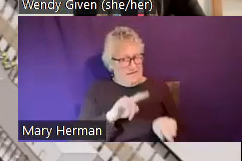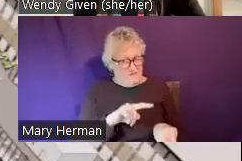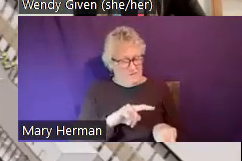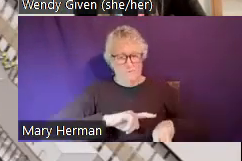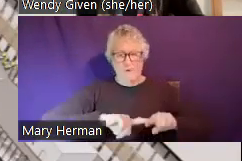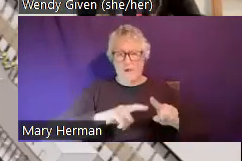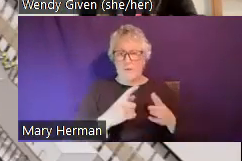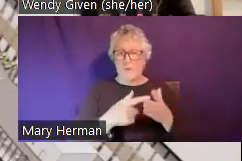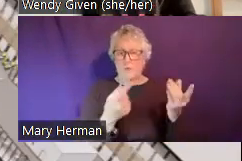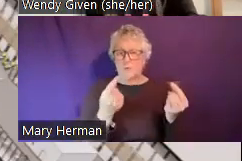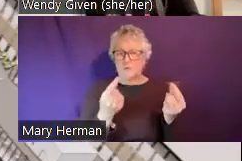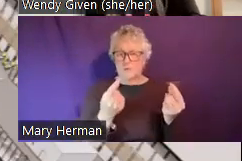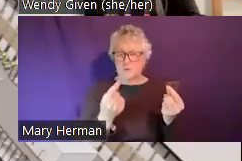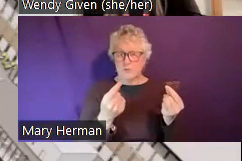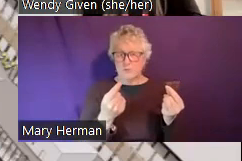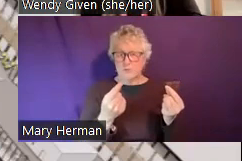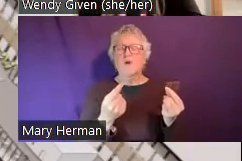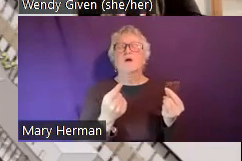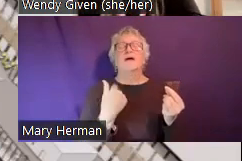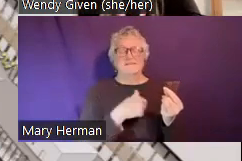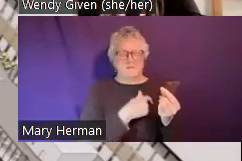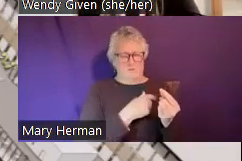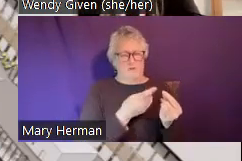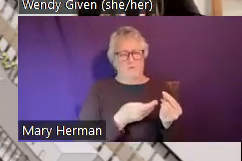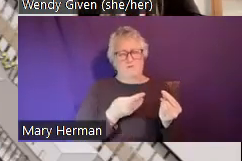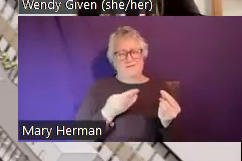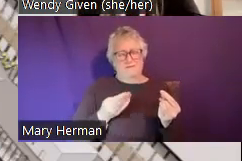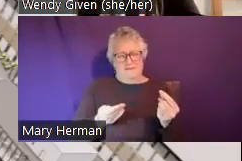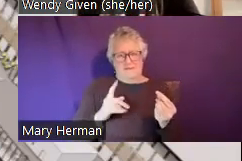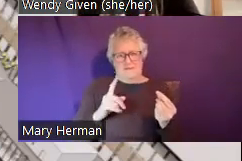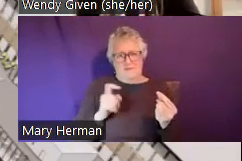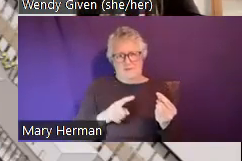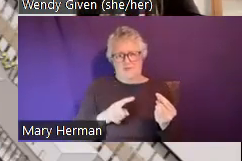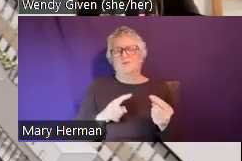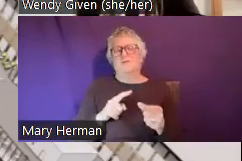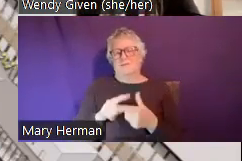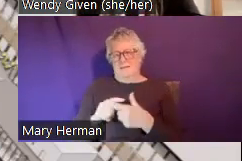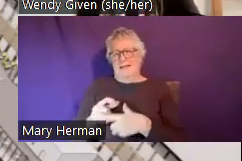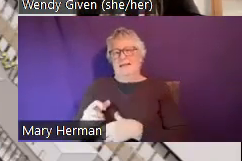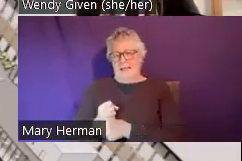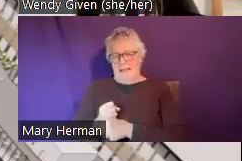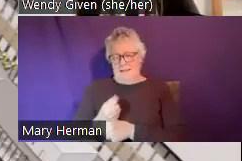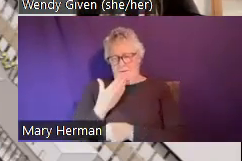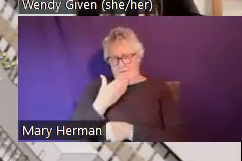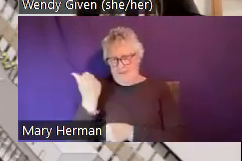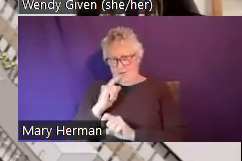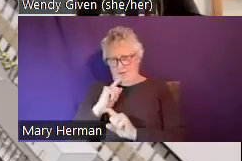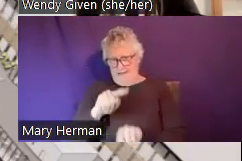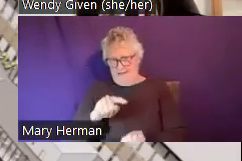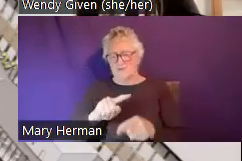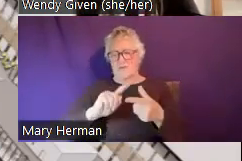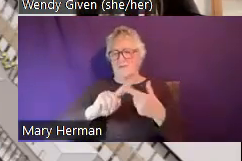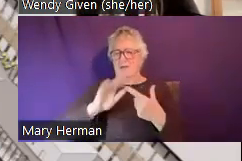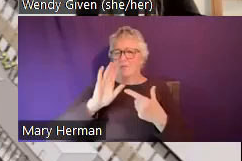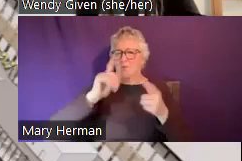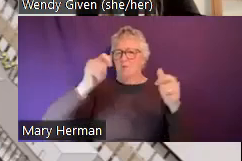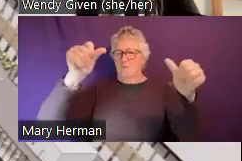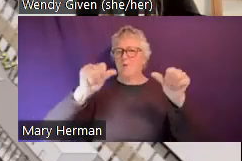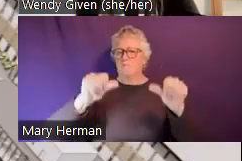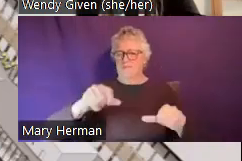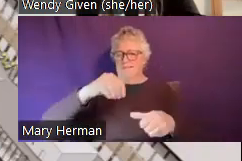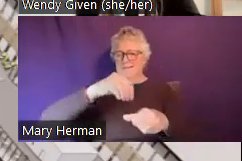take that question and we will get a clearer answer, and we will post it into the document that we have that is kind of a